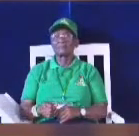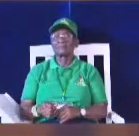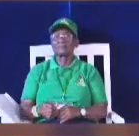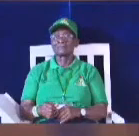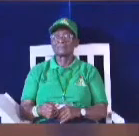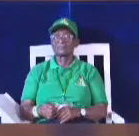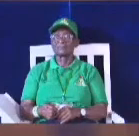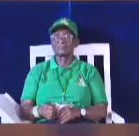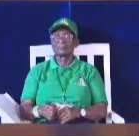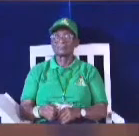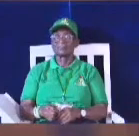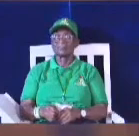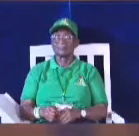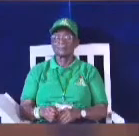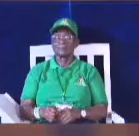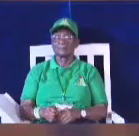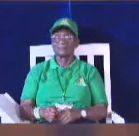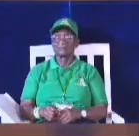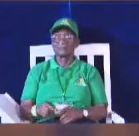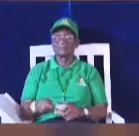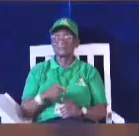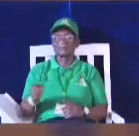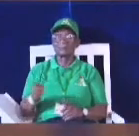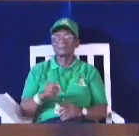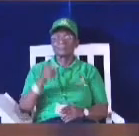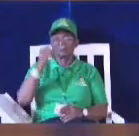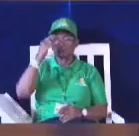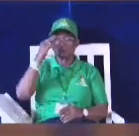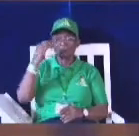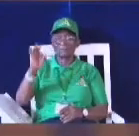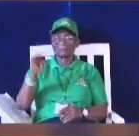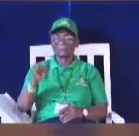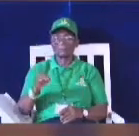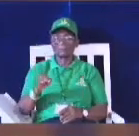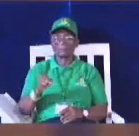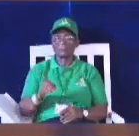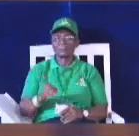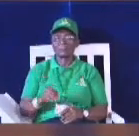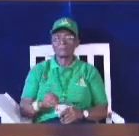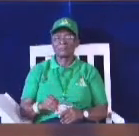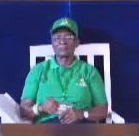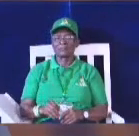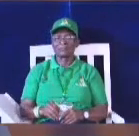it shall be done for you by our Father in heaven.